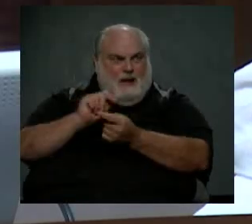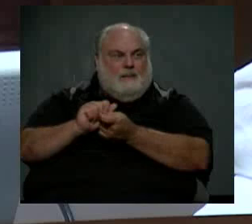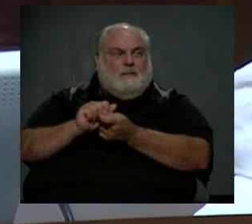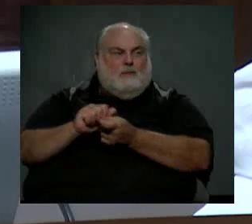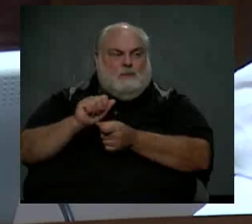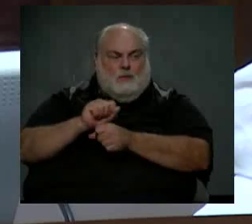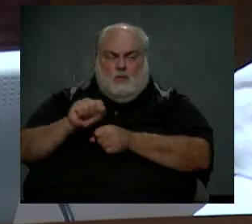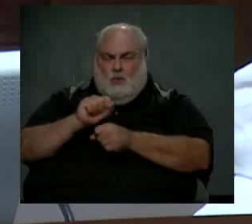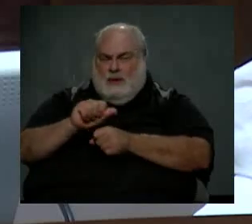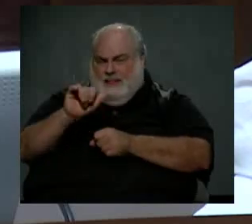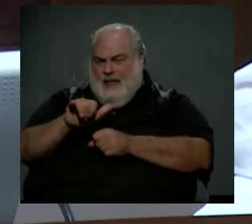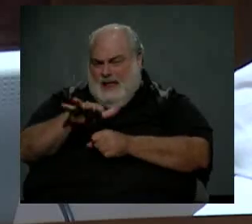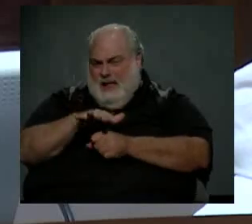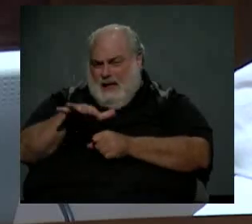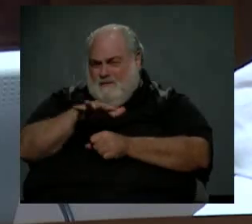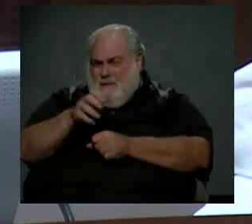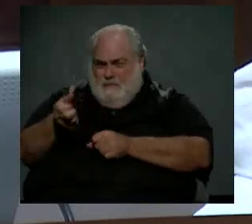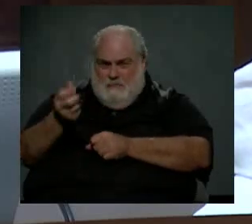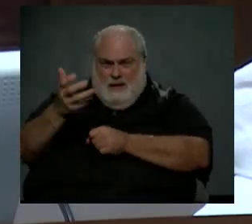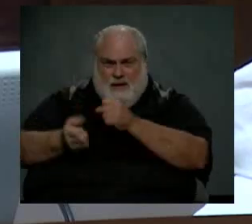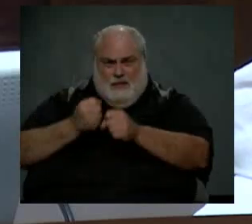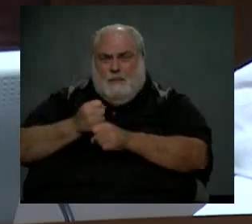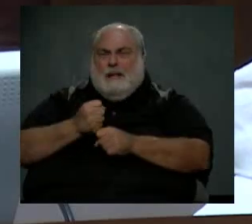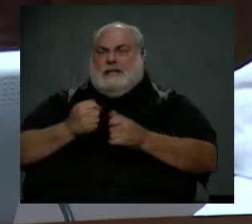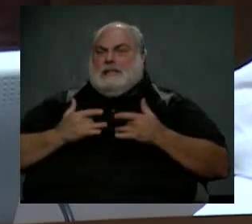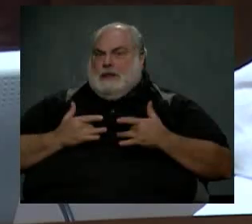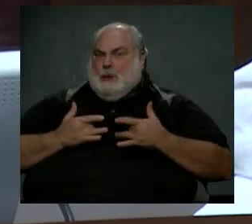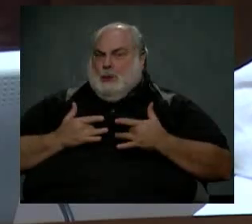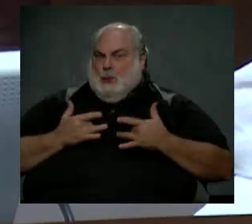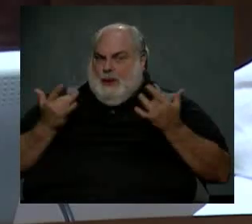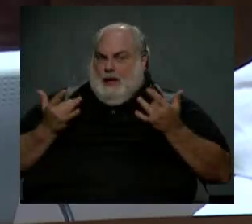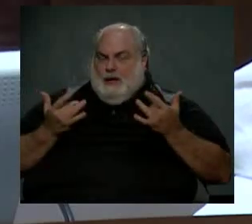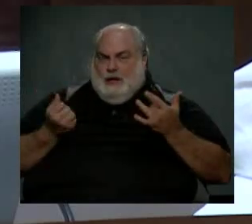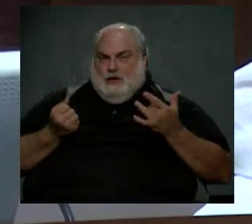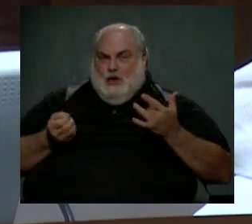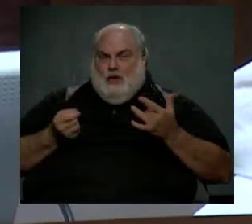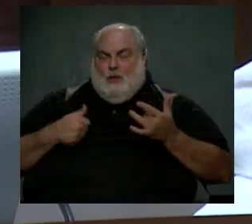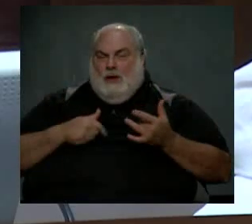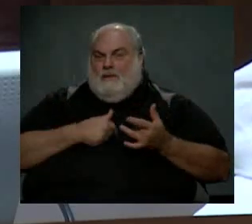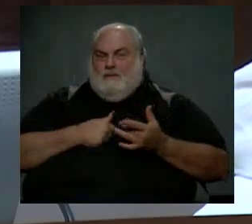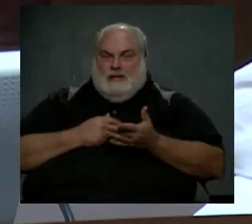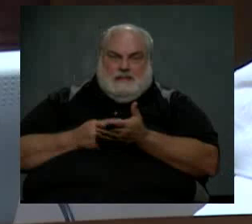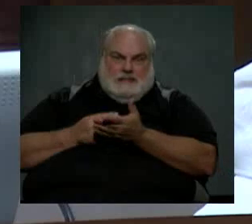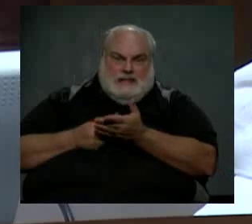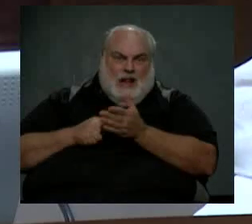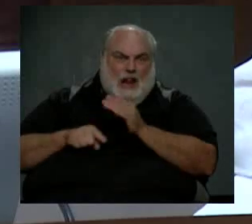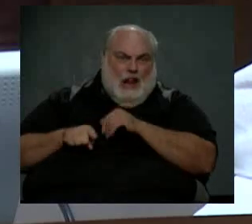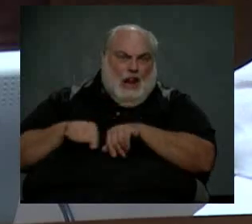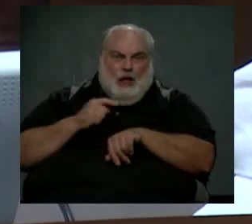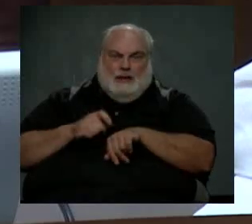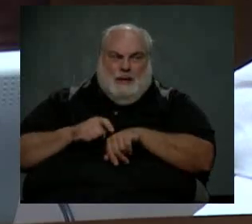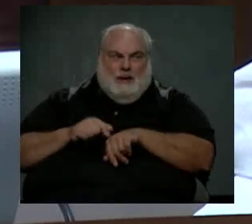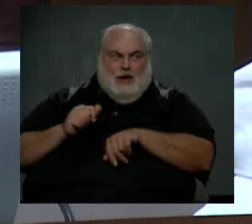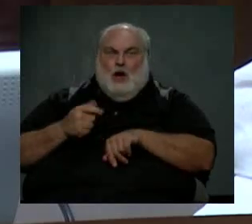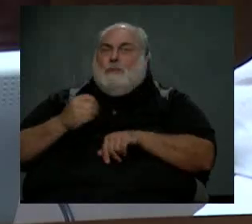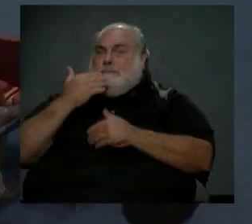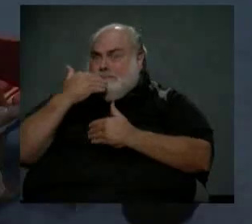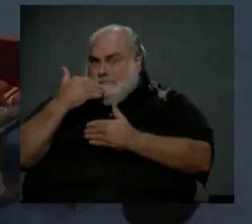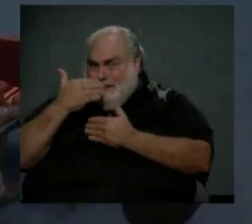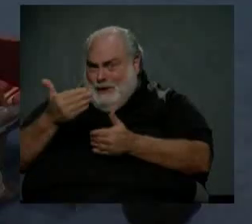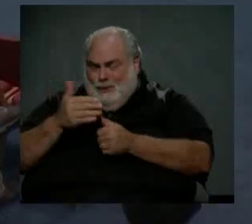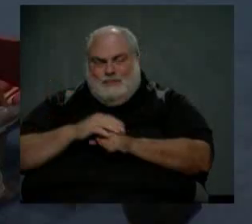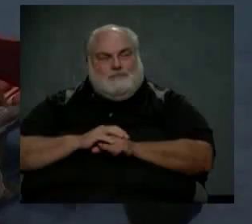many, many years, and I know they're going to be real proud. So this is something that was discovered a long time ago. Yes. Thanks. All